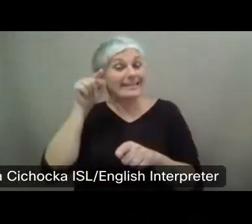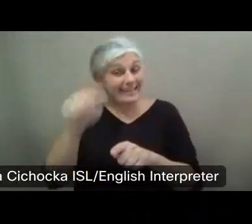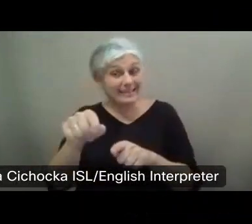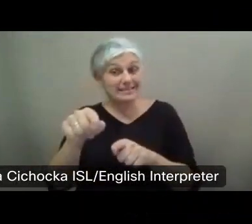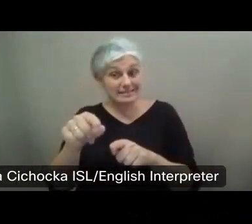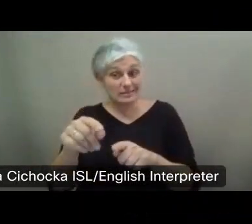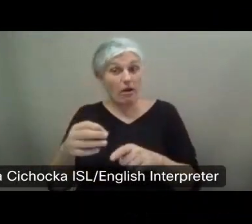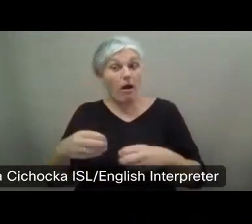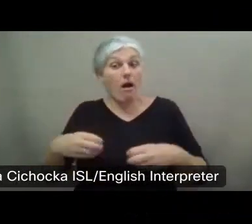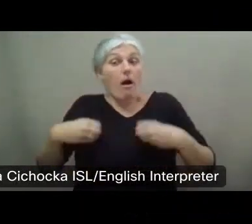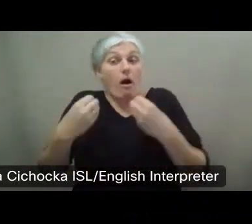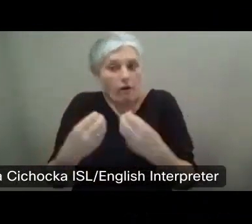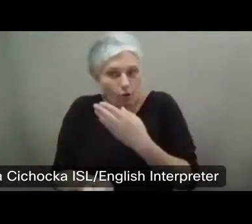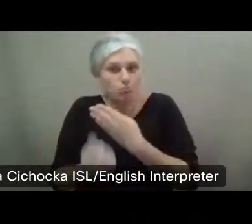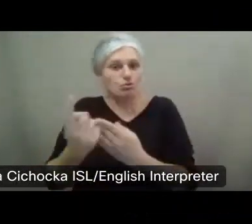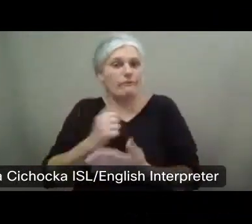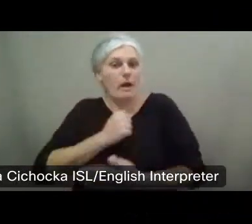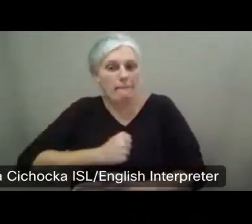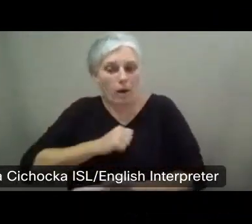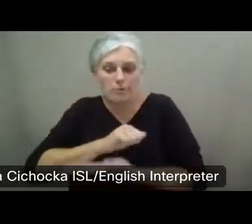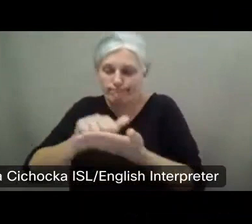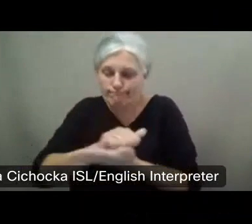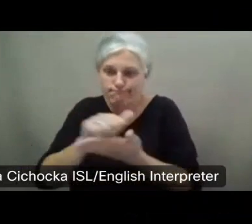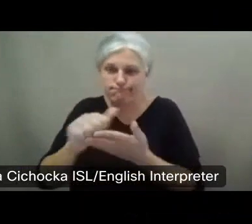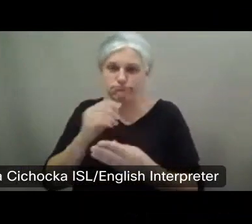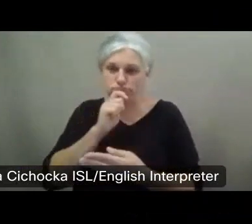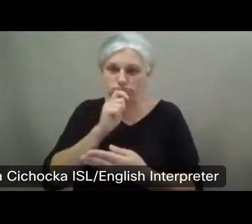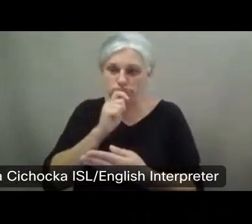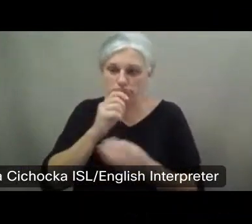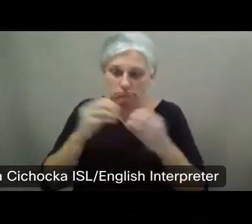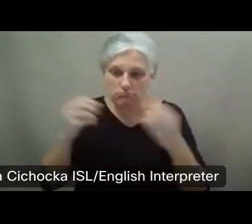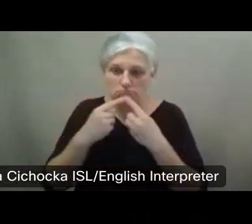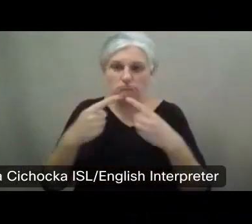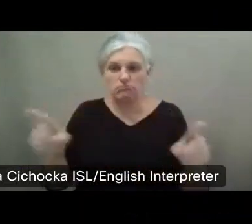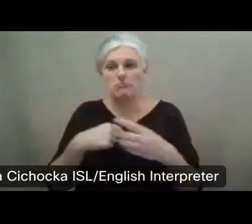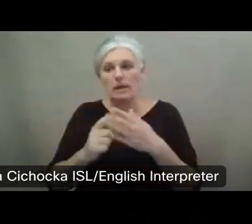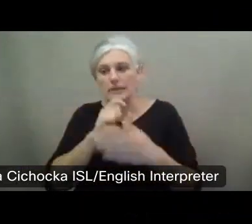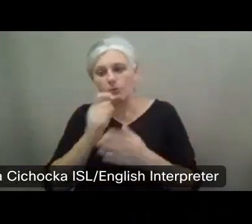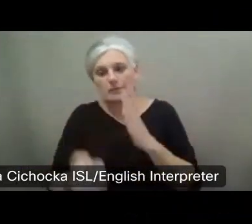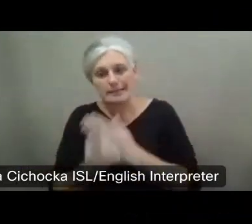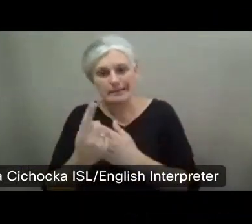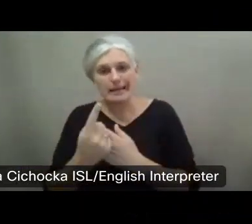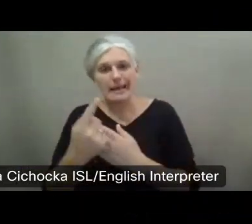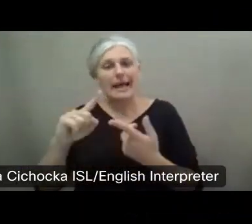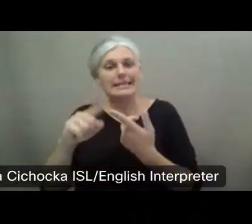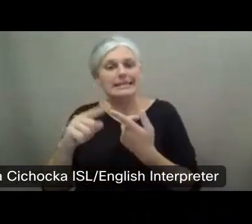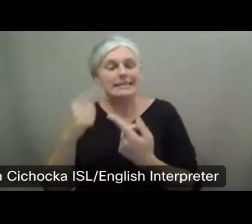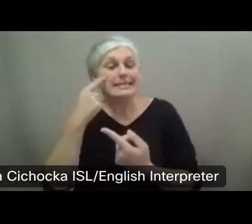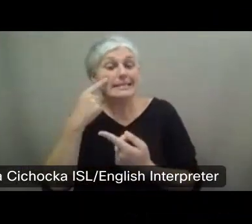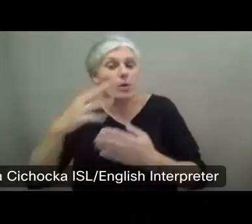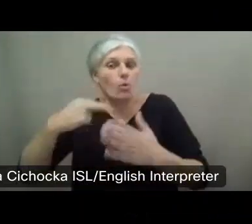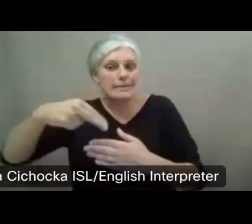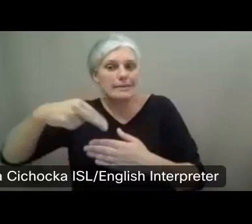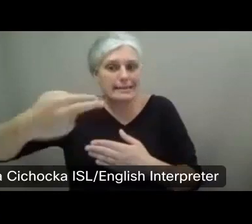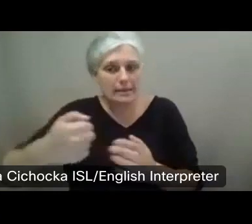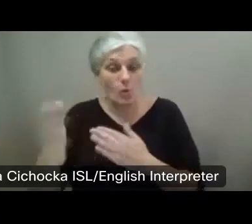opportunity for an apology or a disclosure of an incident or clarity around the next steps. And I think with this